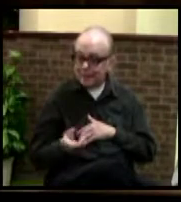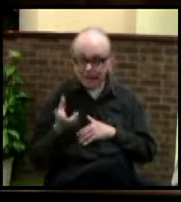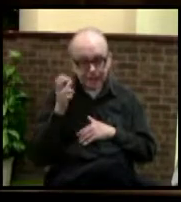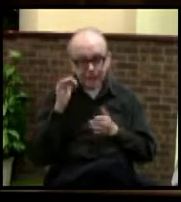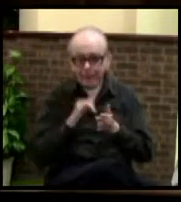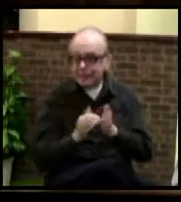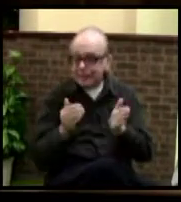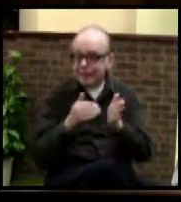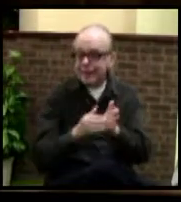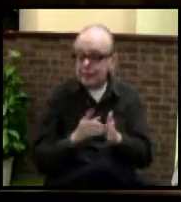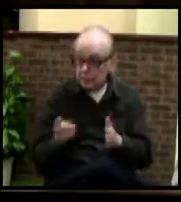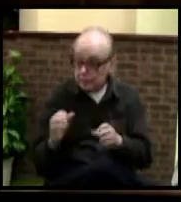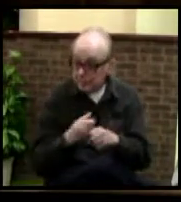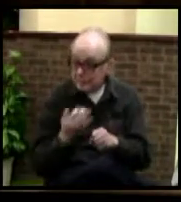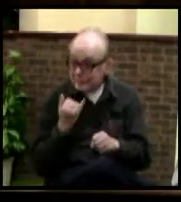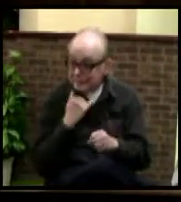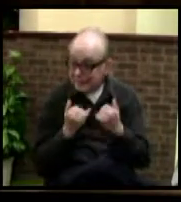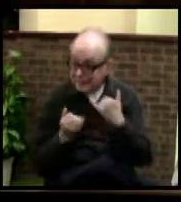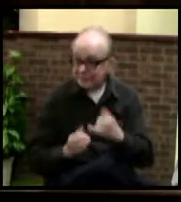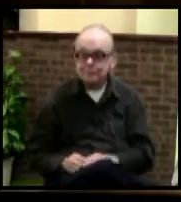Can I hear that again?